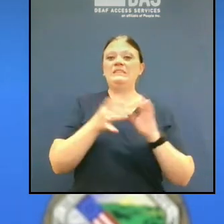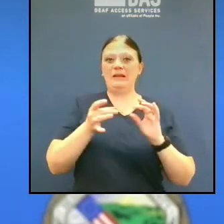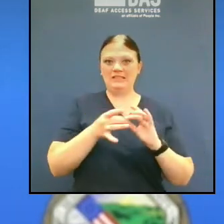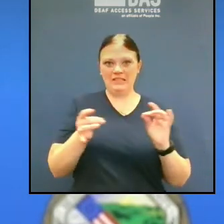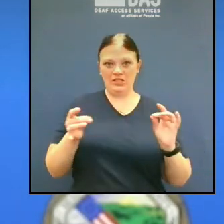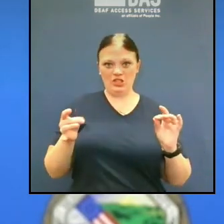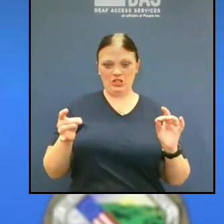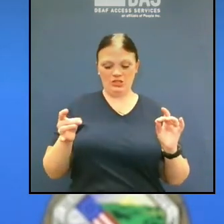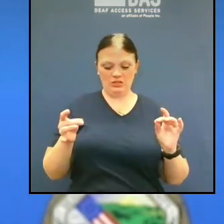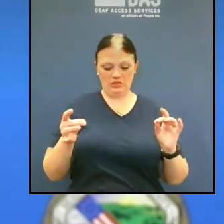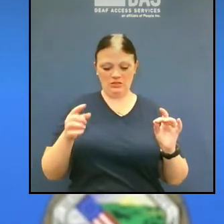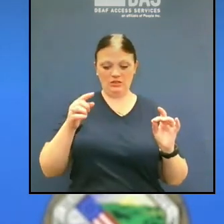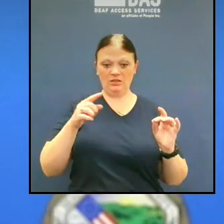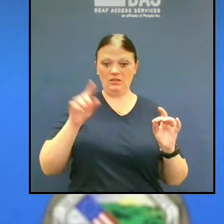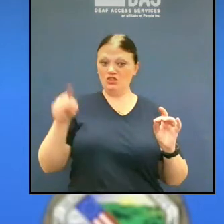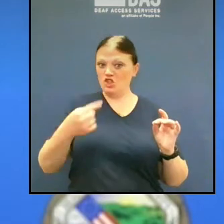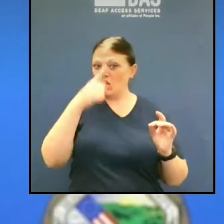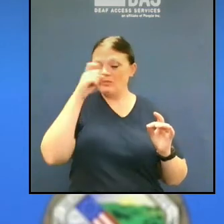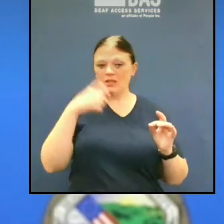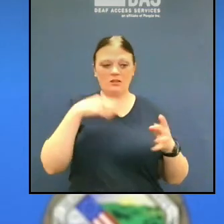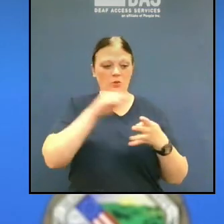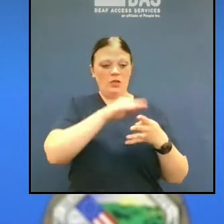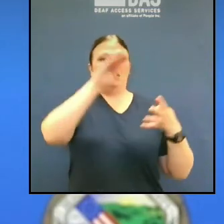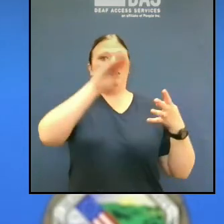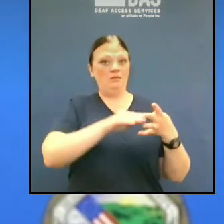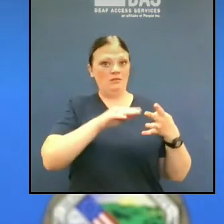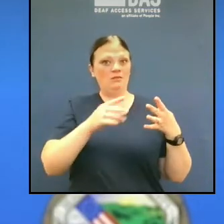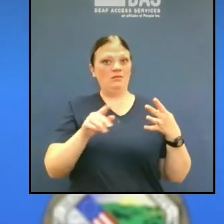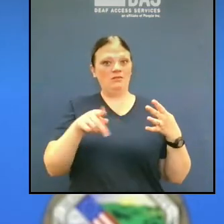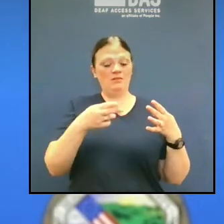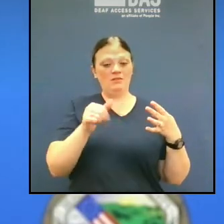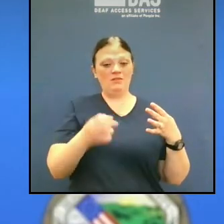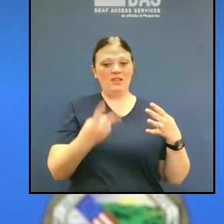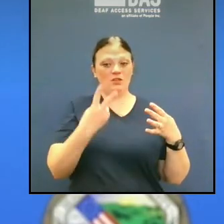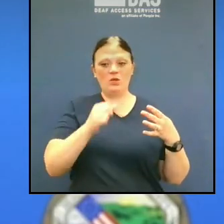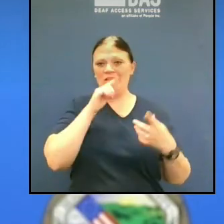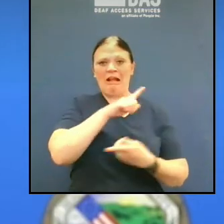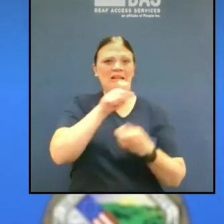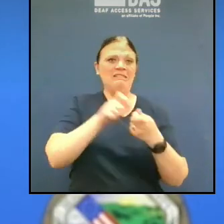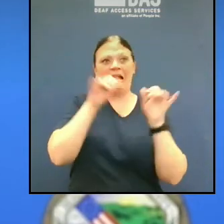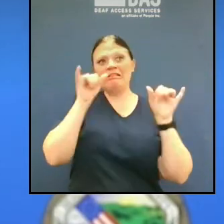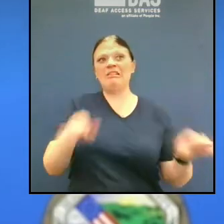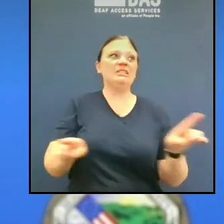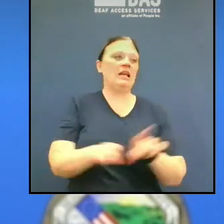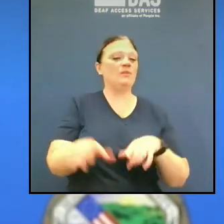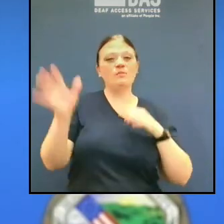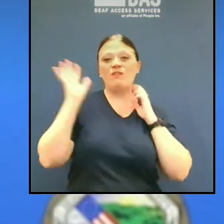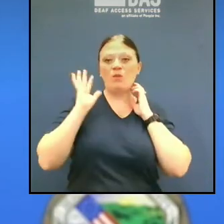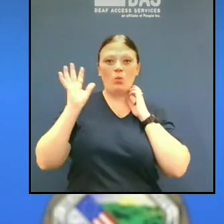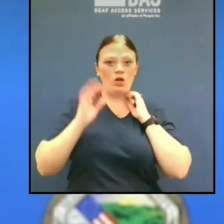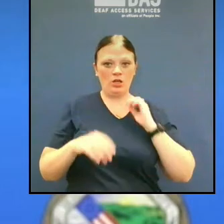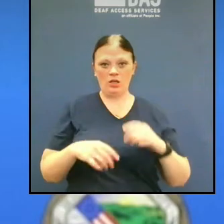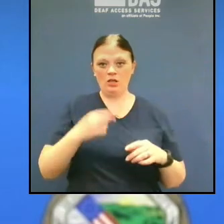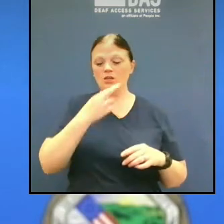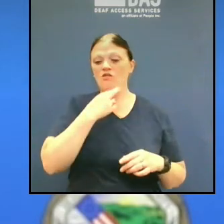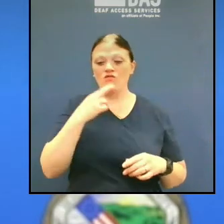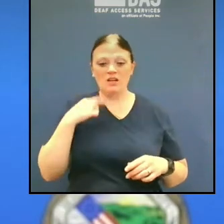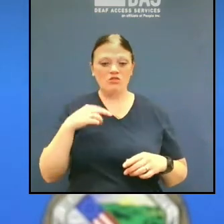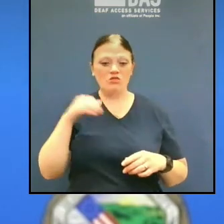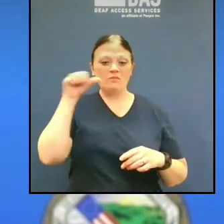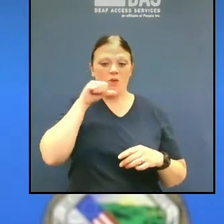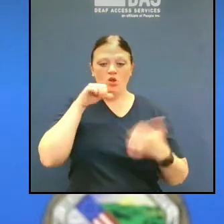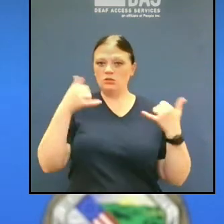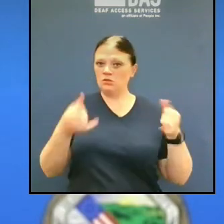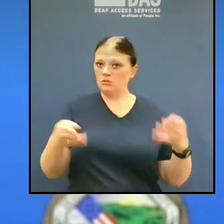be just because we're moving in phase 2 doesn't mean that everything is exactly as it was before. Restaurants and bars will